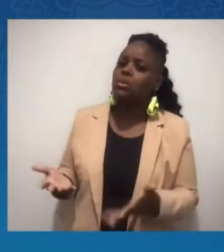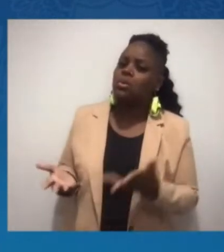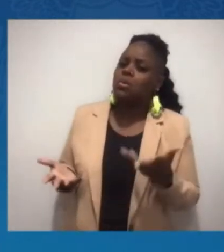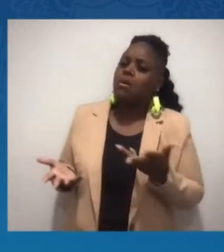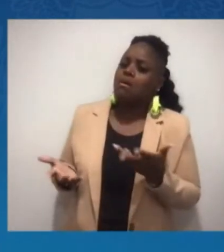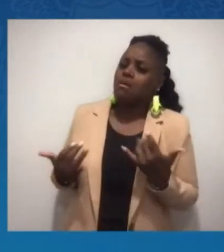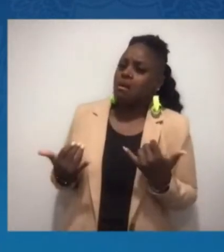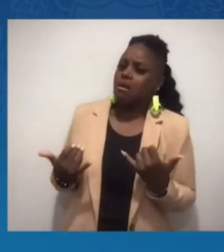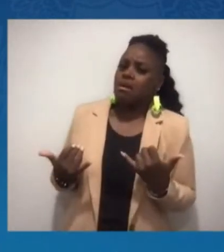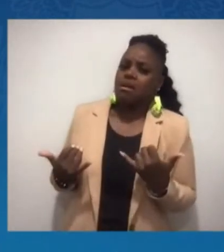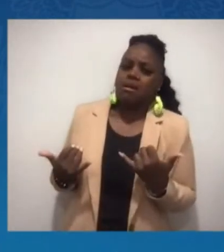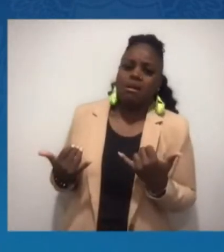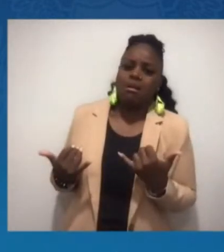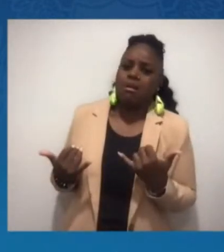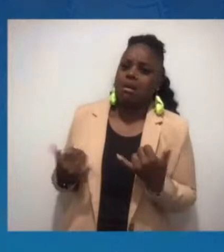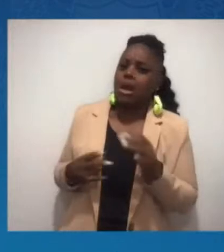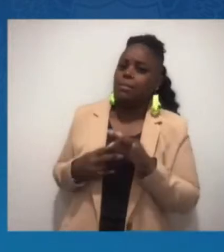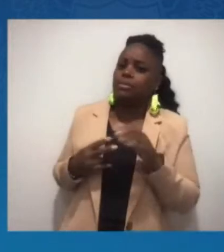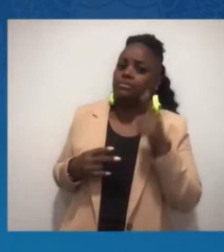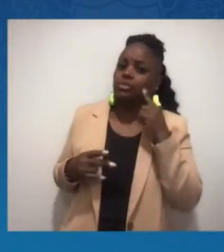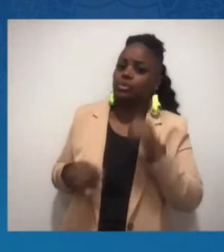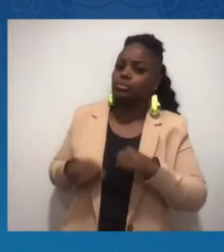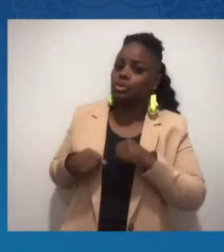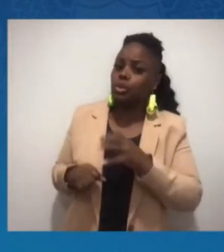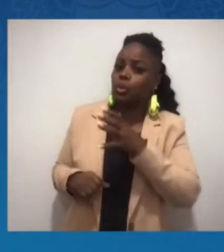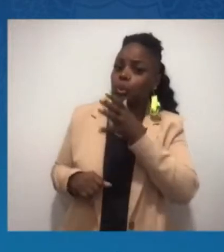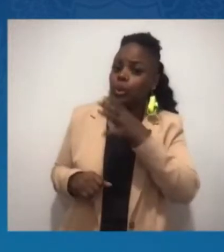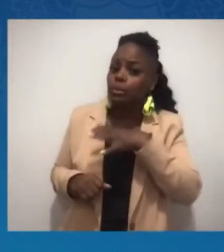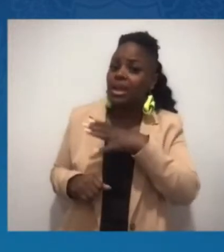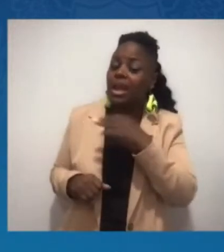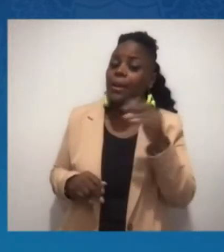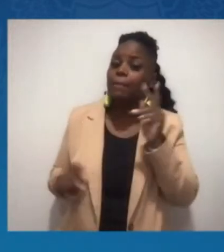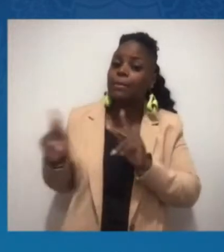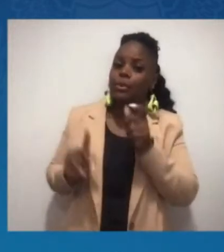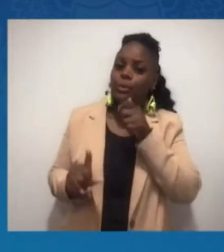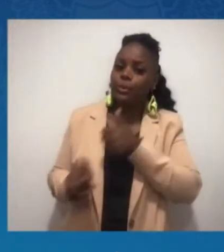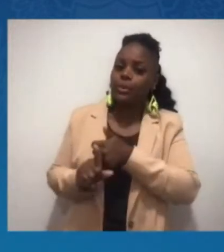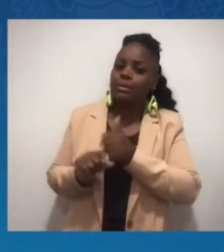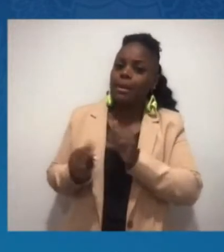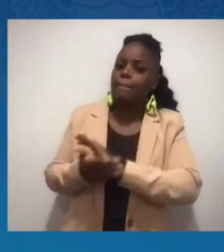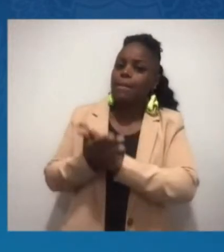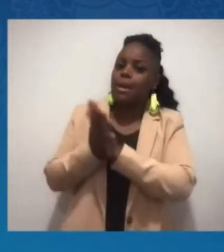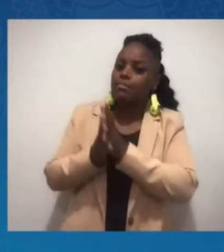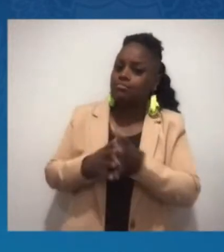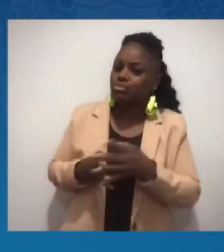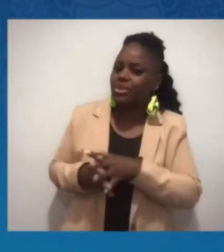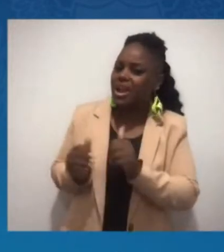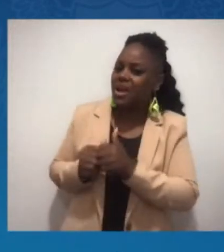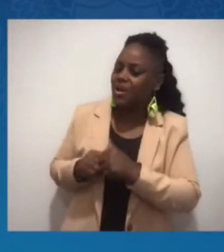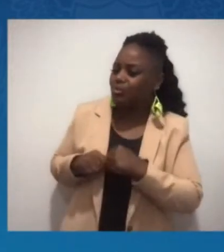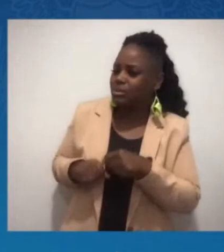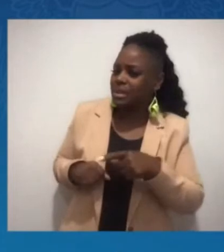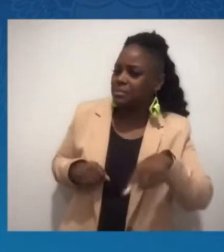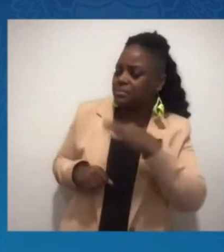let me say also, Mini, Julieta, it's so wonderful to be on the stage with you, and thank you both for your leadership and your inspiration and your